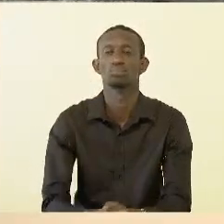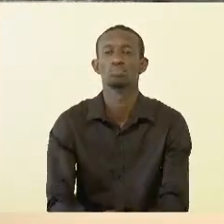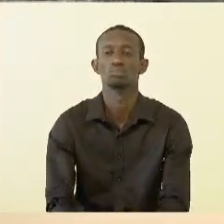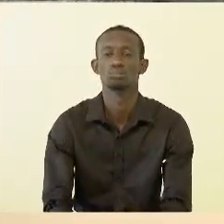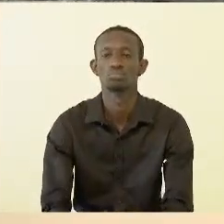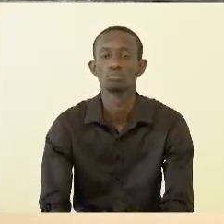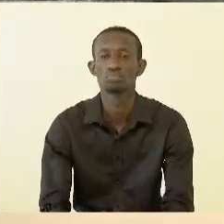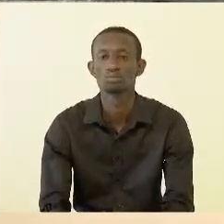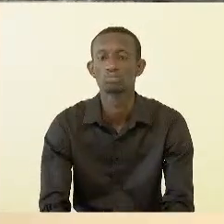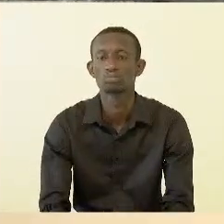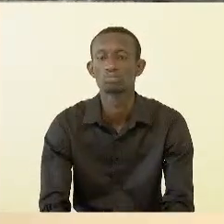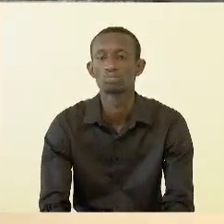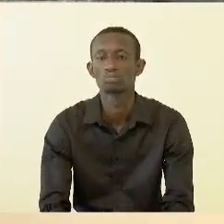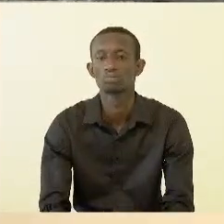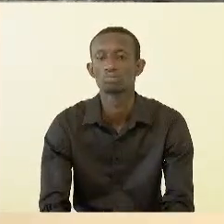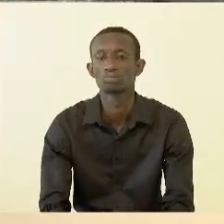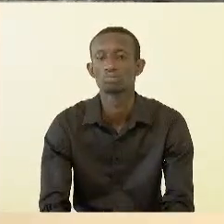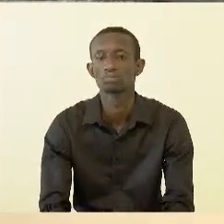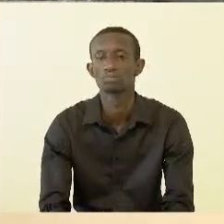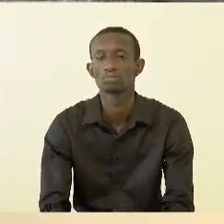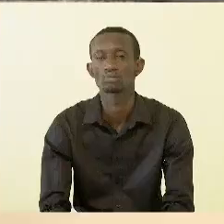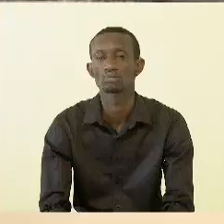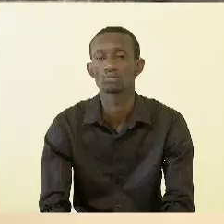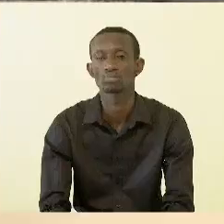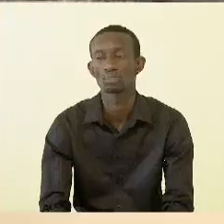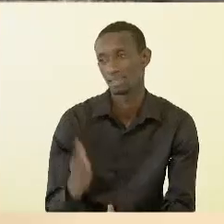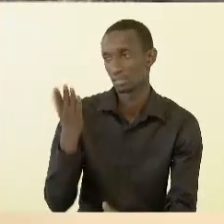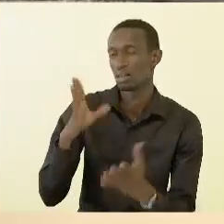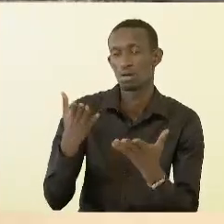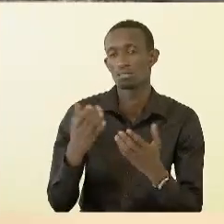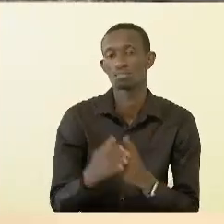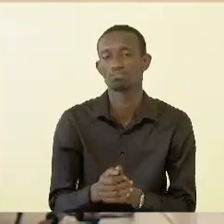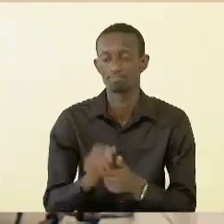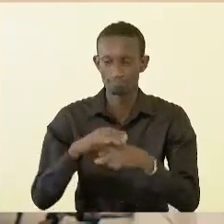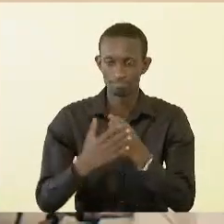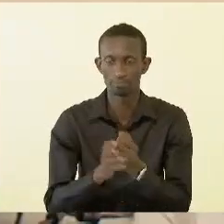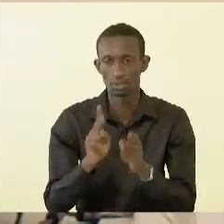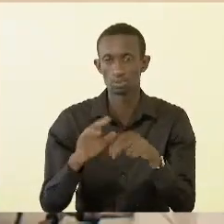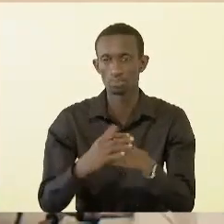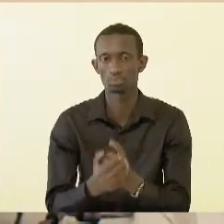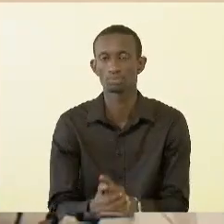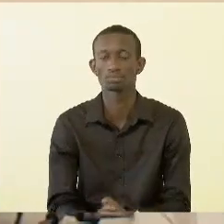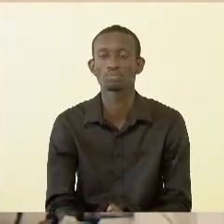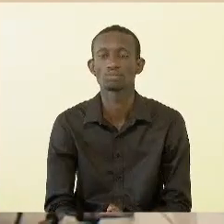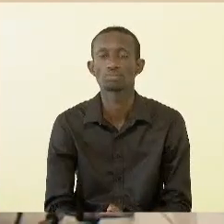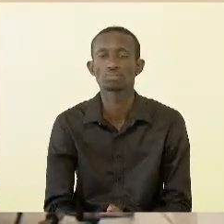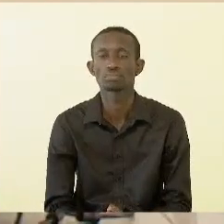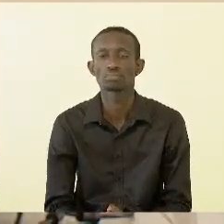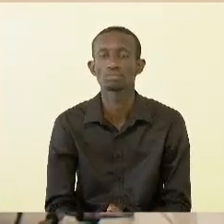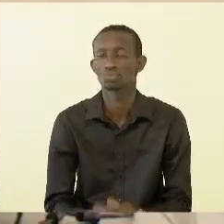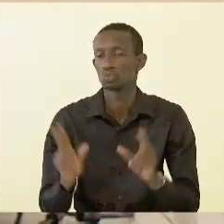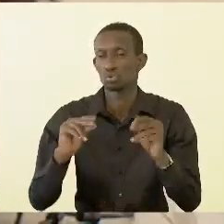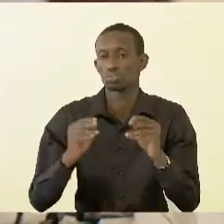acid. Now, that is how it is formed. That is sulfuric acid. No